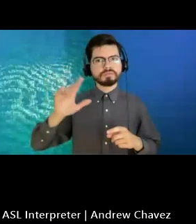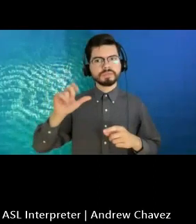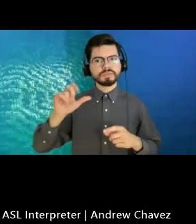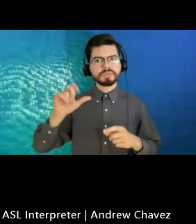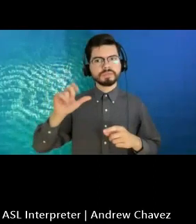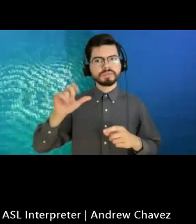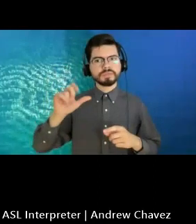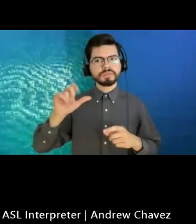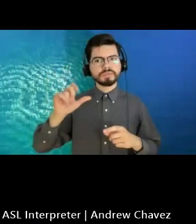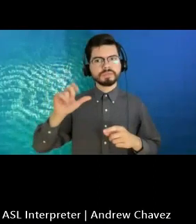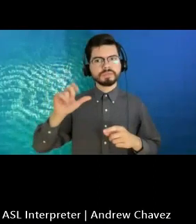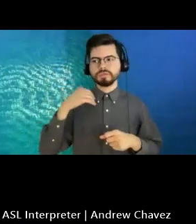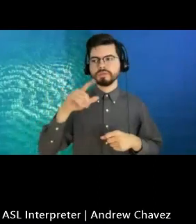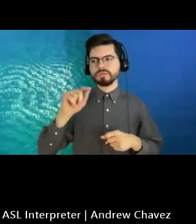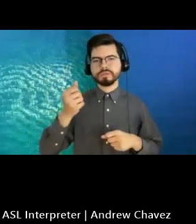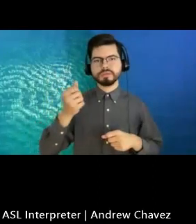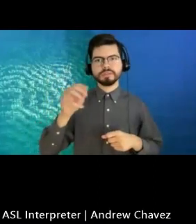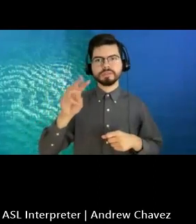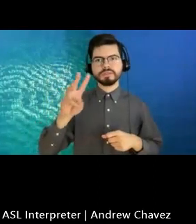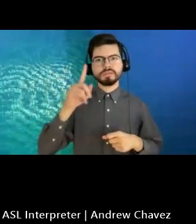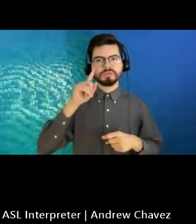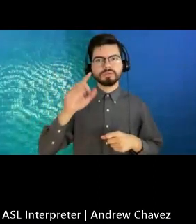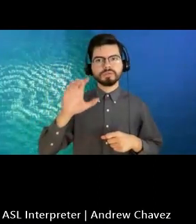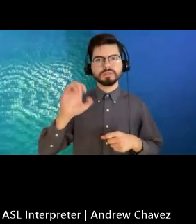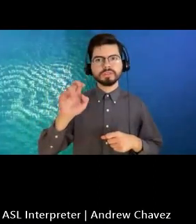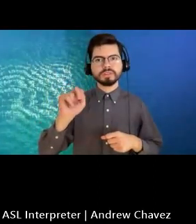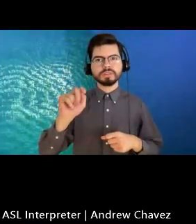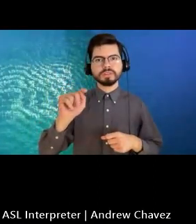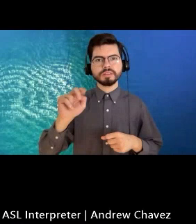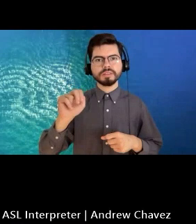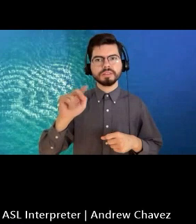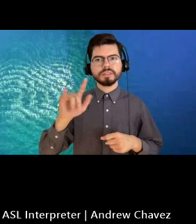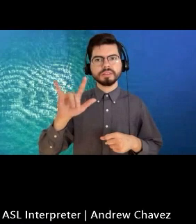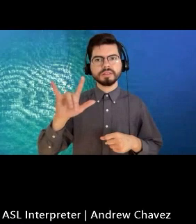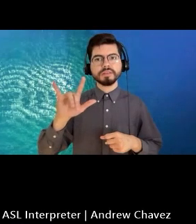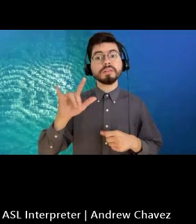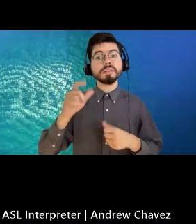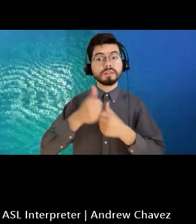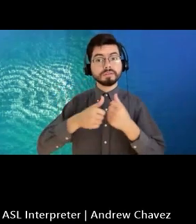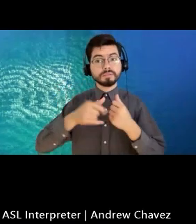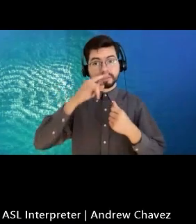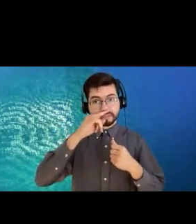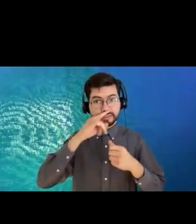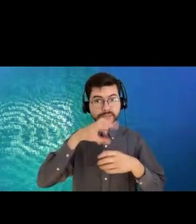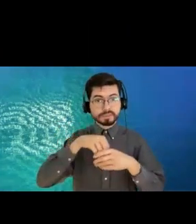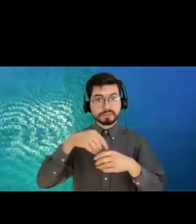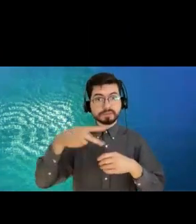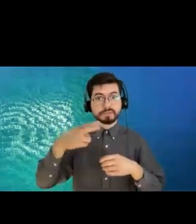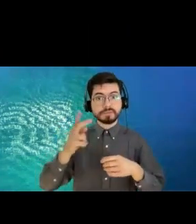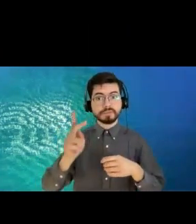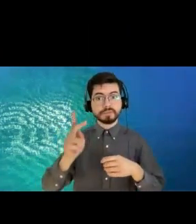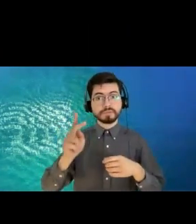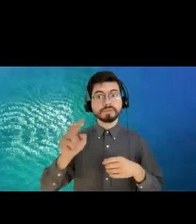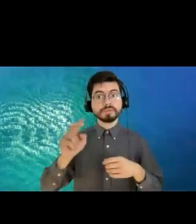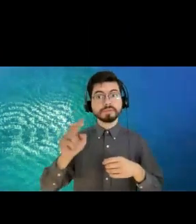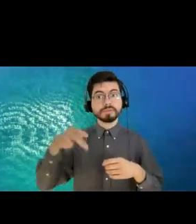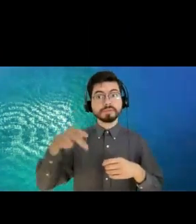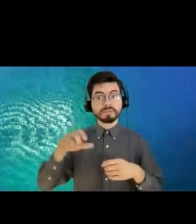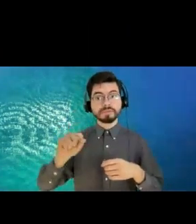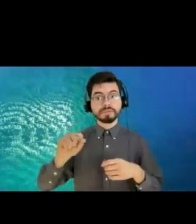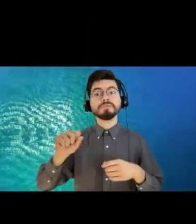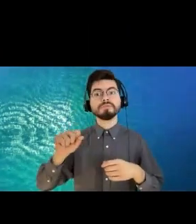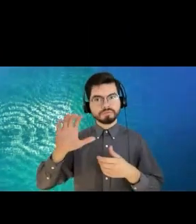out in 2016 for the centennial, that the Every Kid in a Park. And so the National Park Service actually partnered